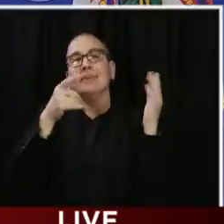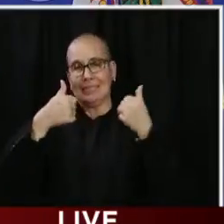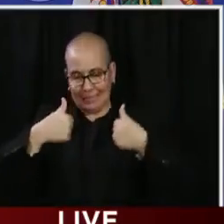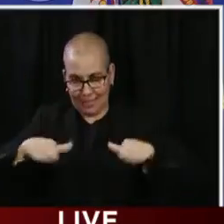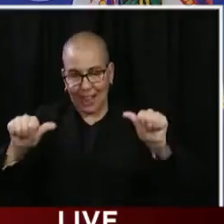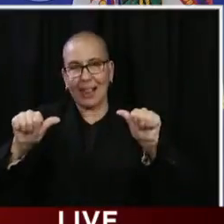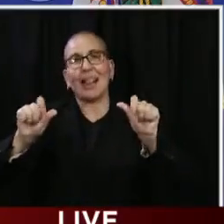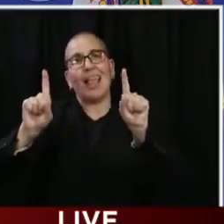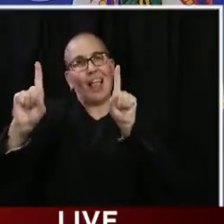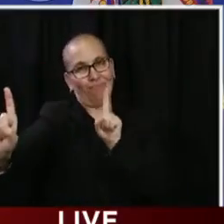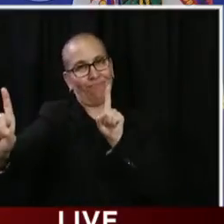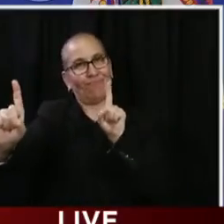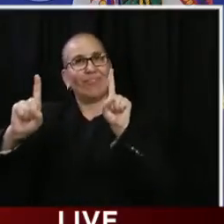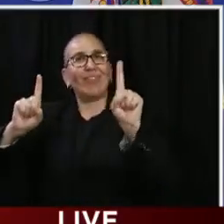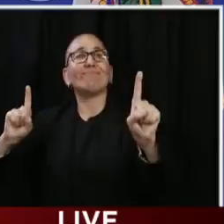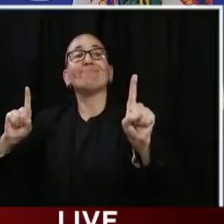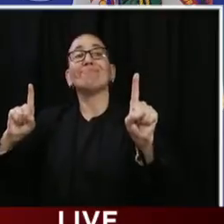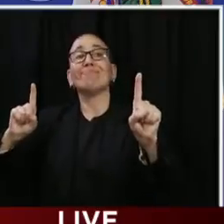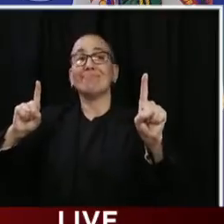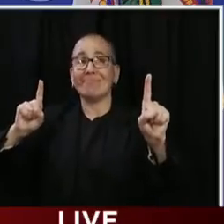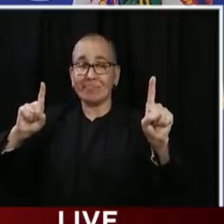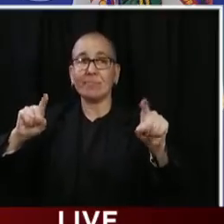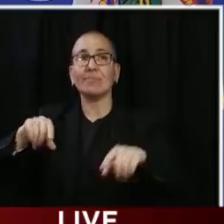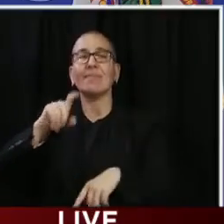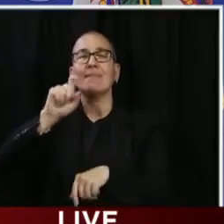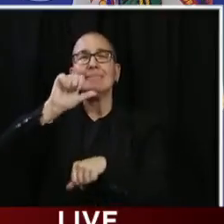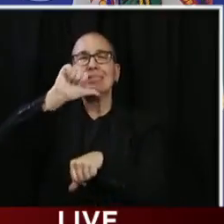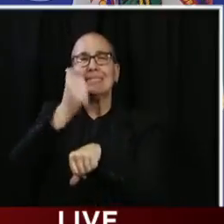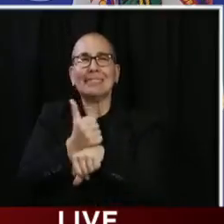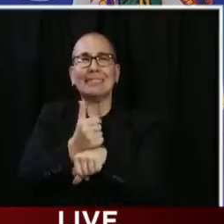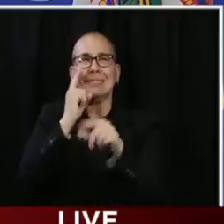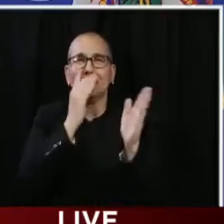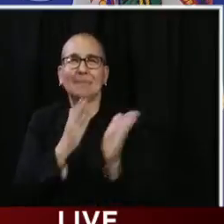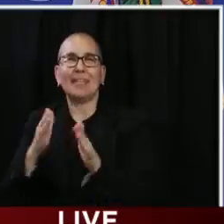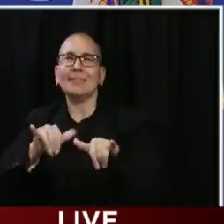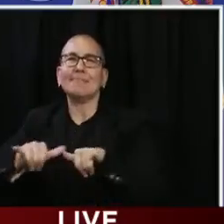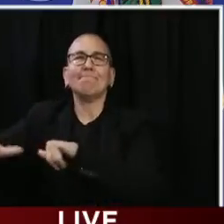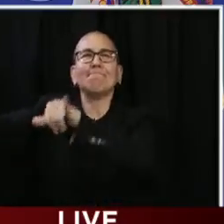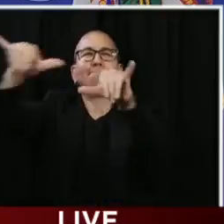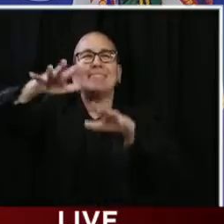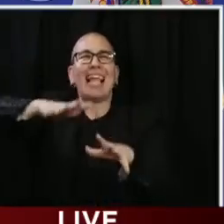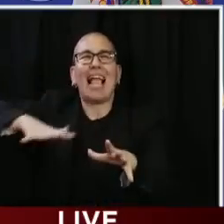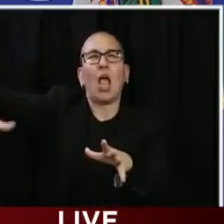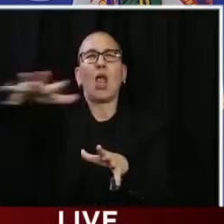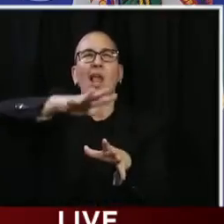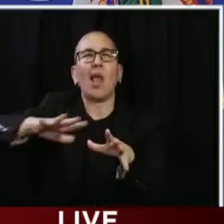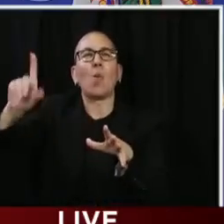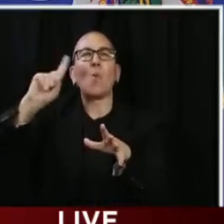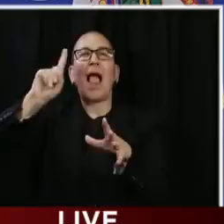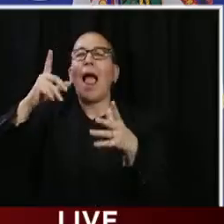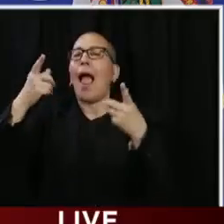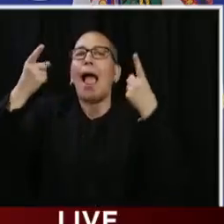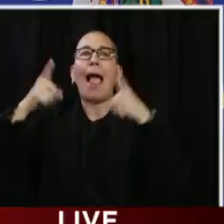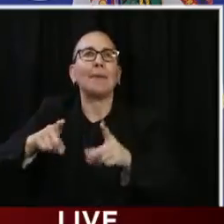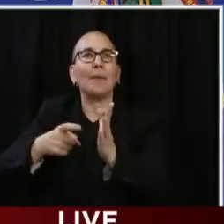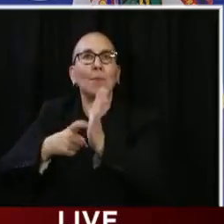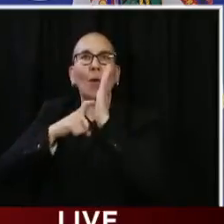and sanitation plans for these common areas. You can find all that on the DNR website. Charter boats too. So charter